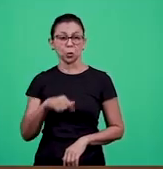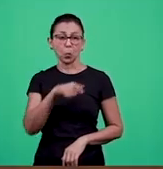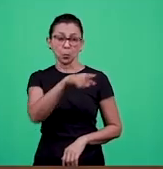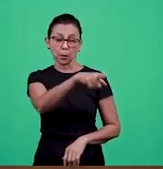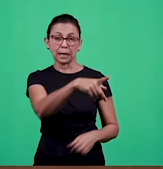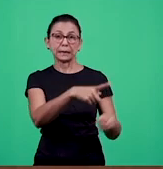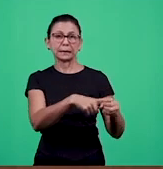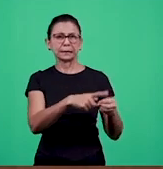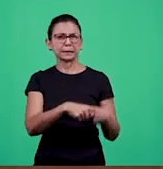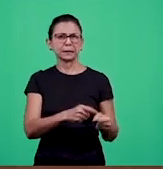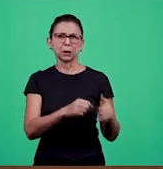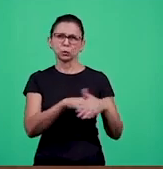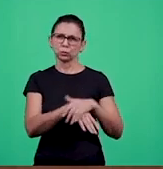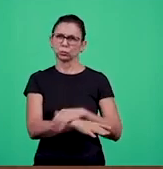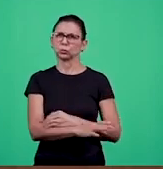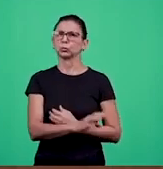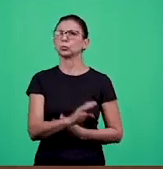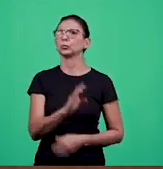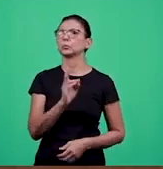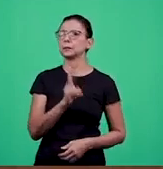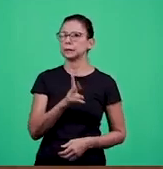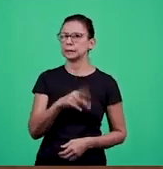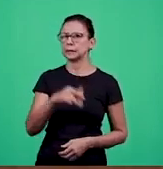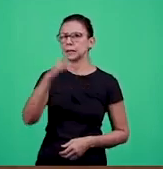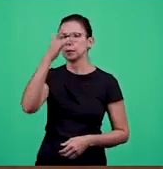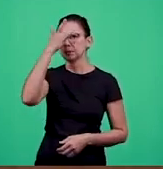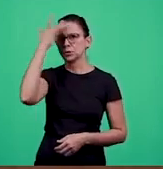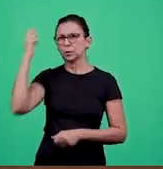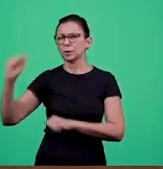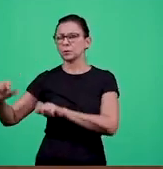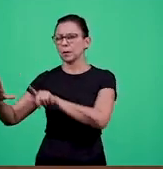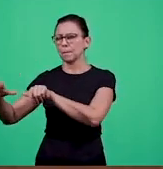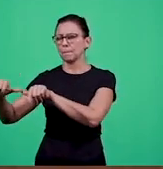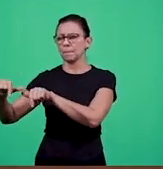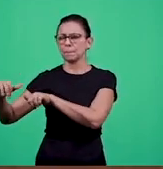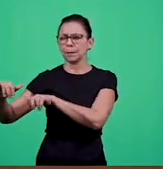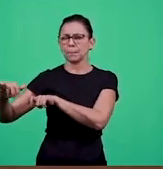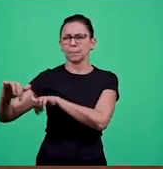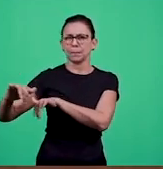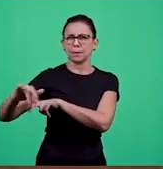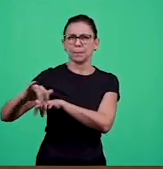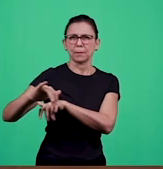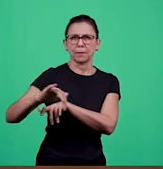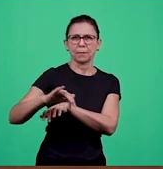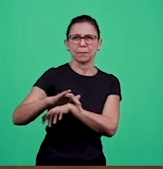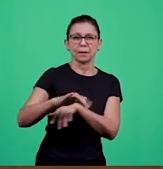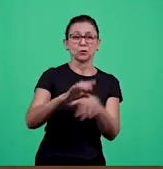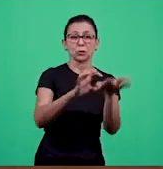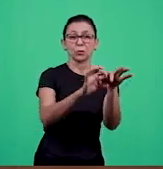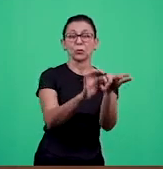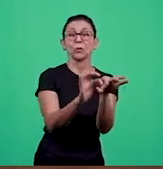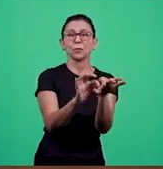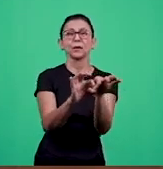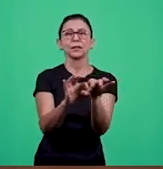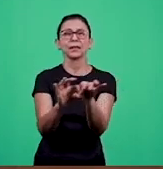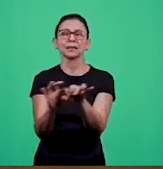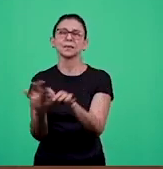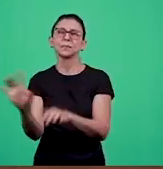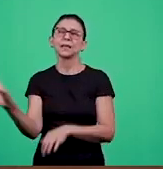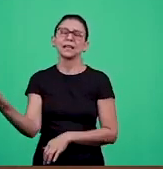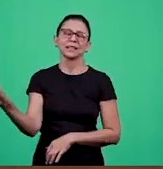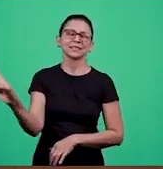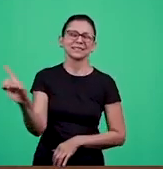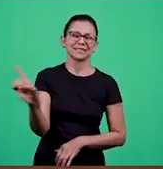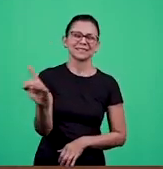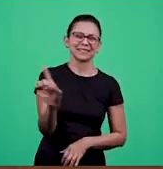that city already knew that people from outside would come. So we're going to see how they had fellowship with one another.